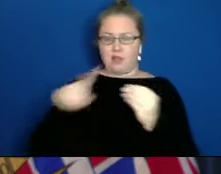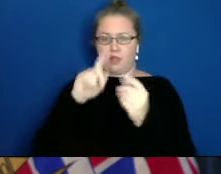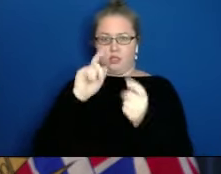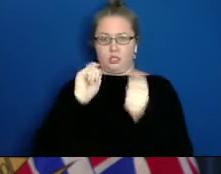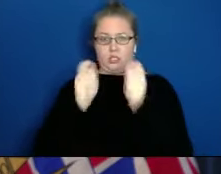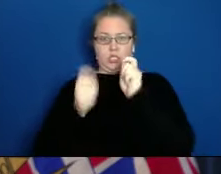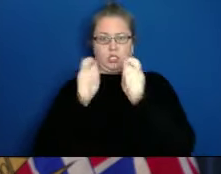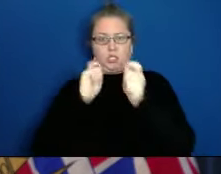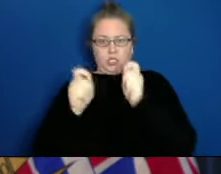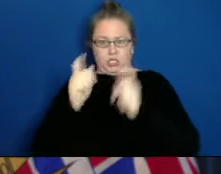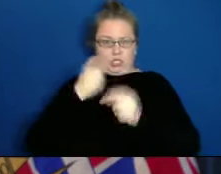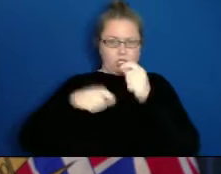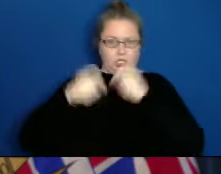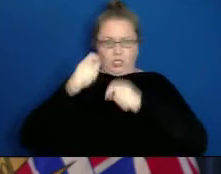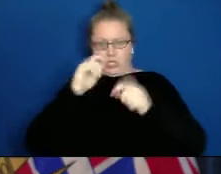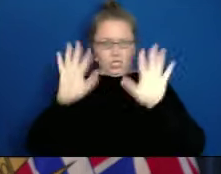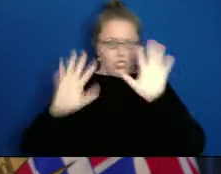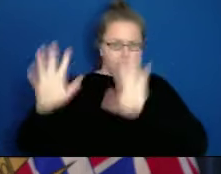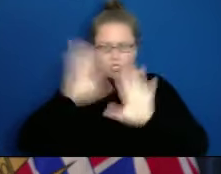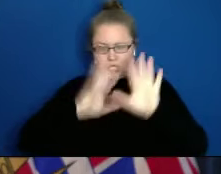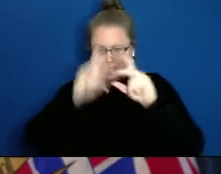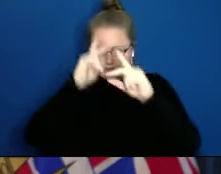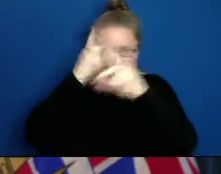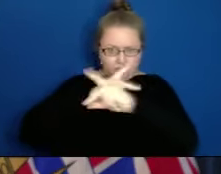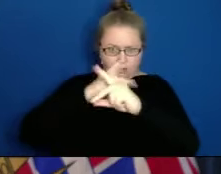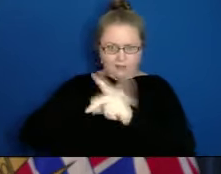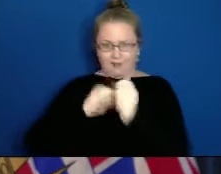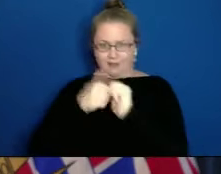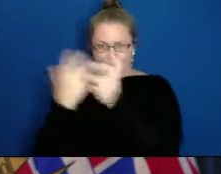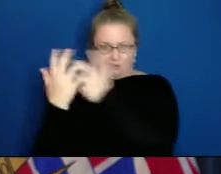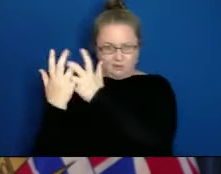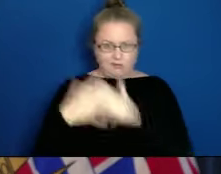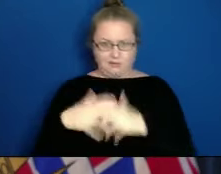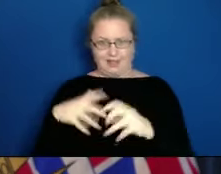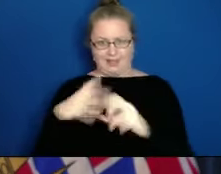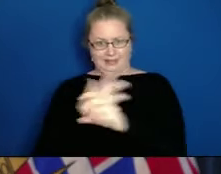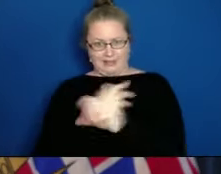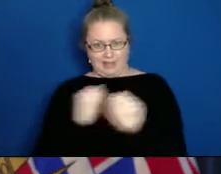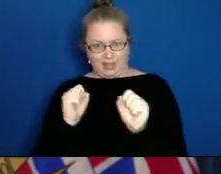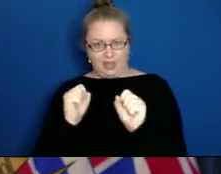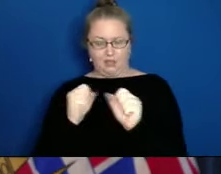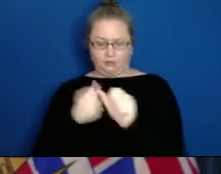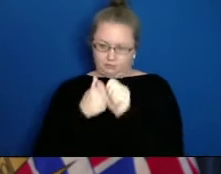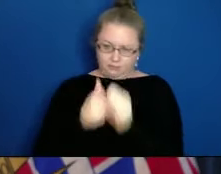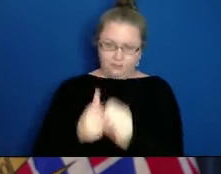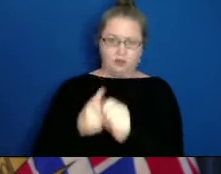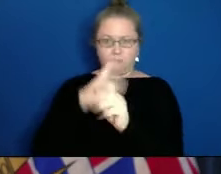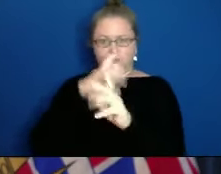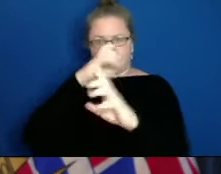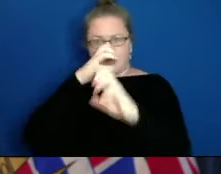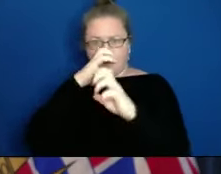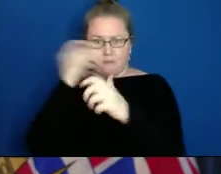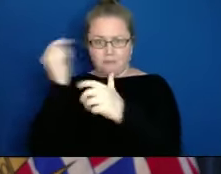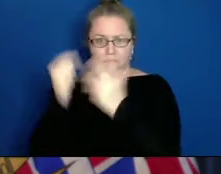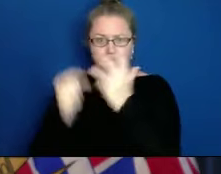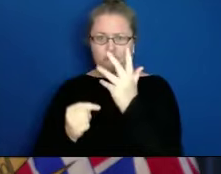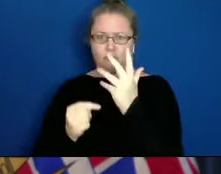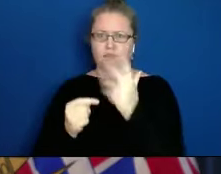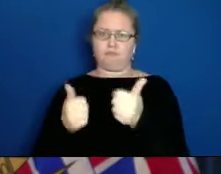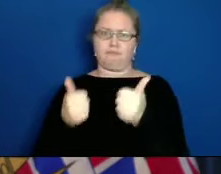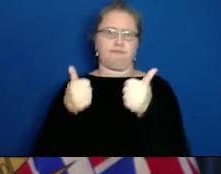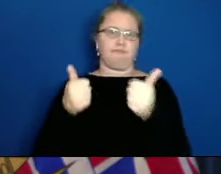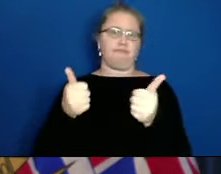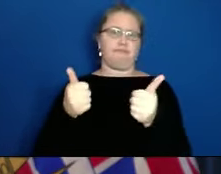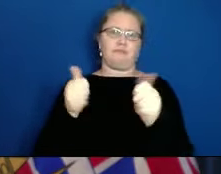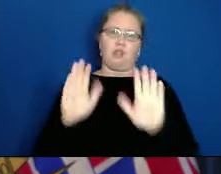to make sure they can stay open and do it safely. The vast majority of businesses around the province are doing a